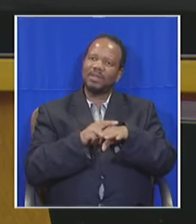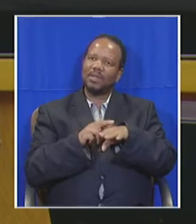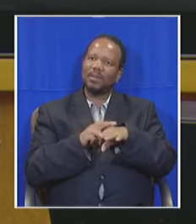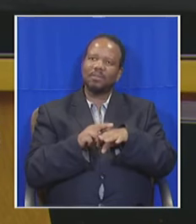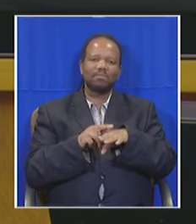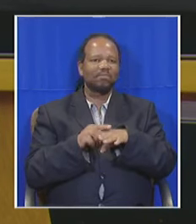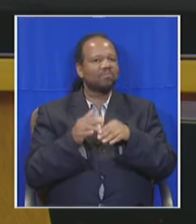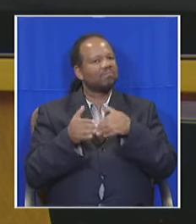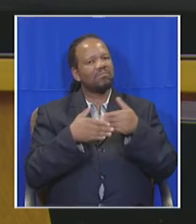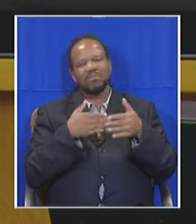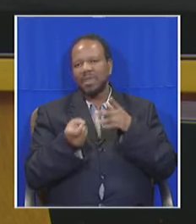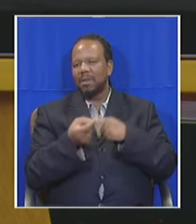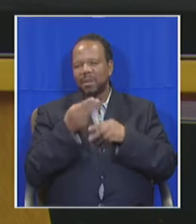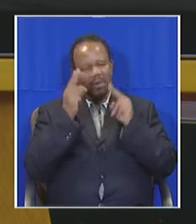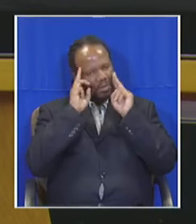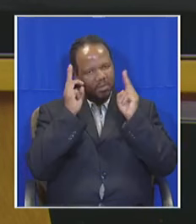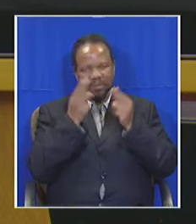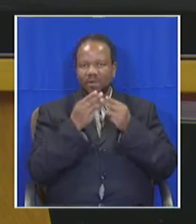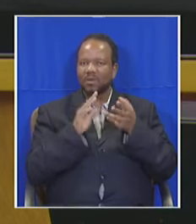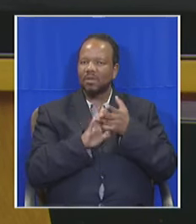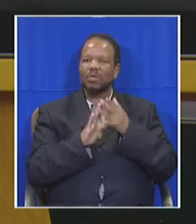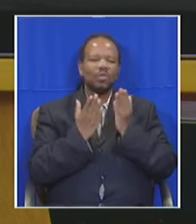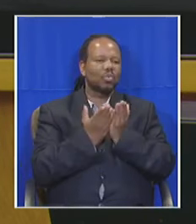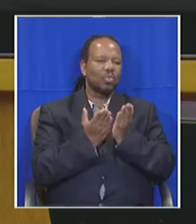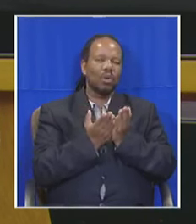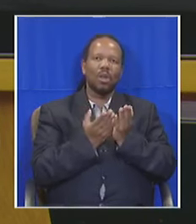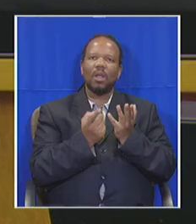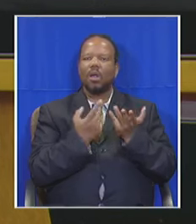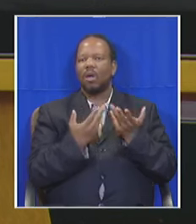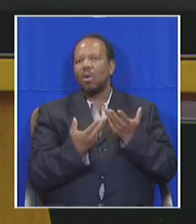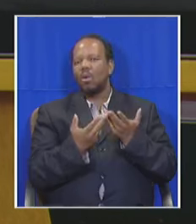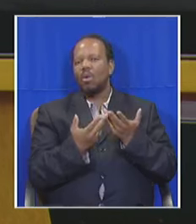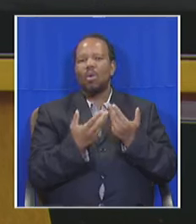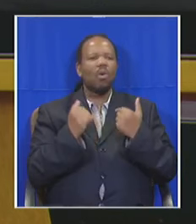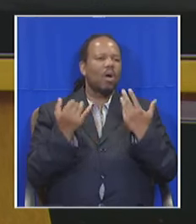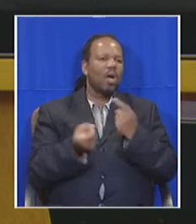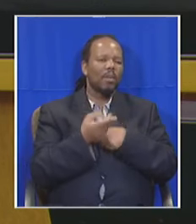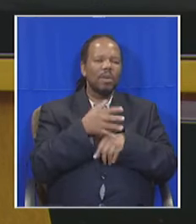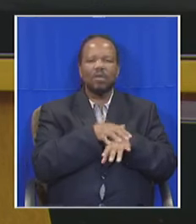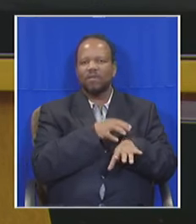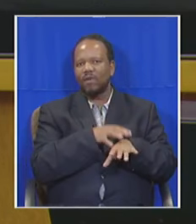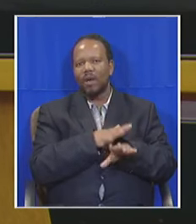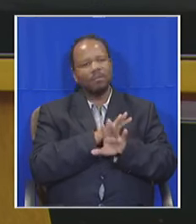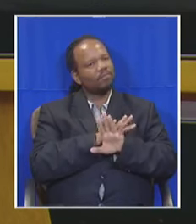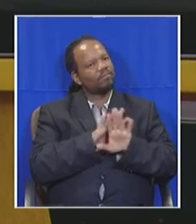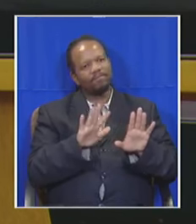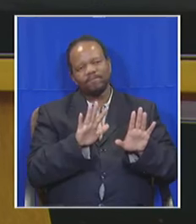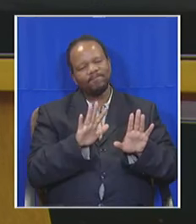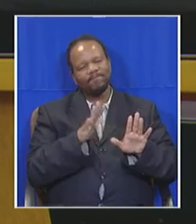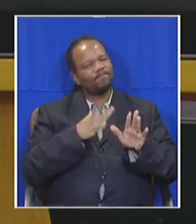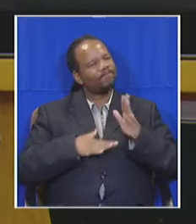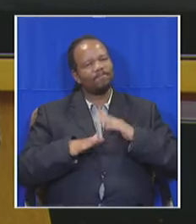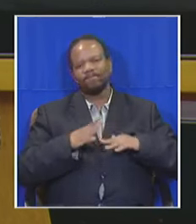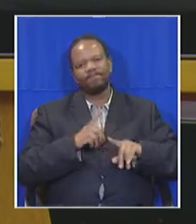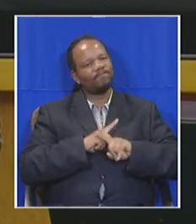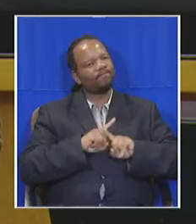our universities, our schools, or on the farms, cannot be tolerated in this day and